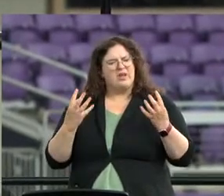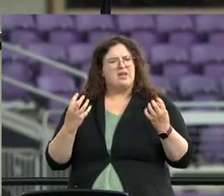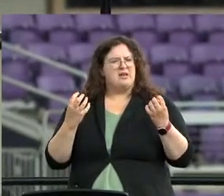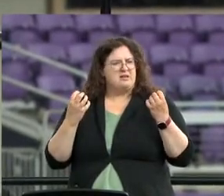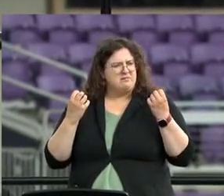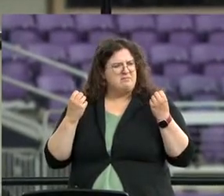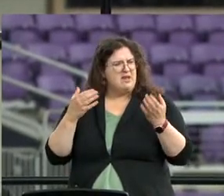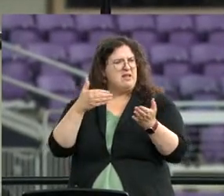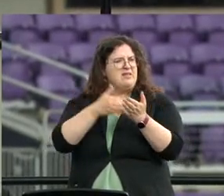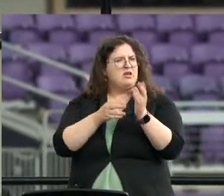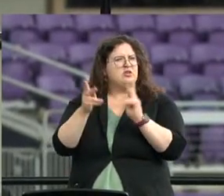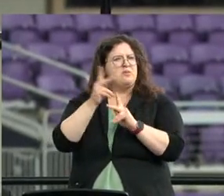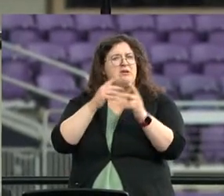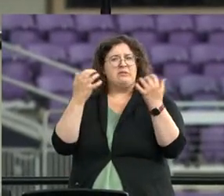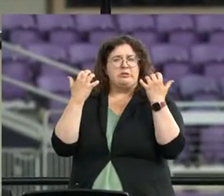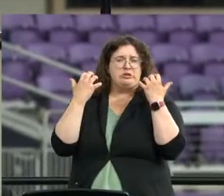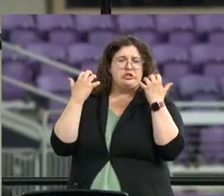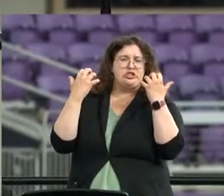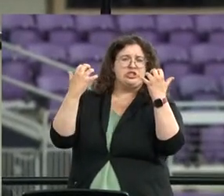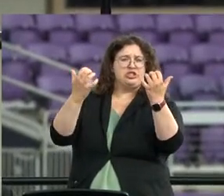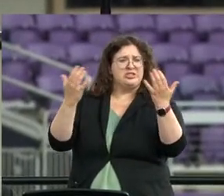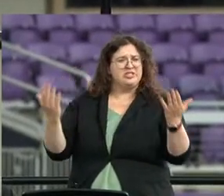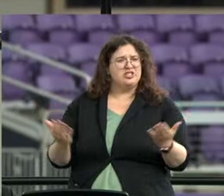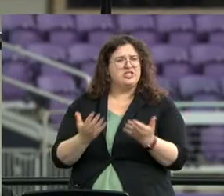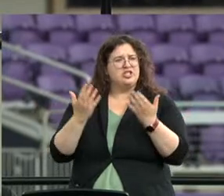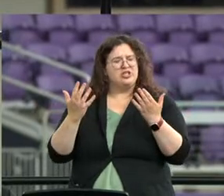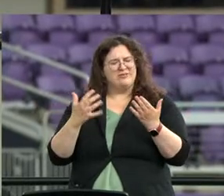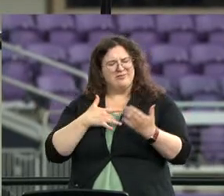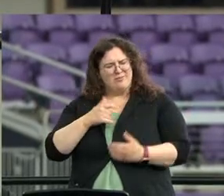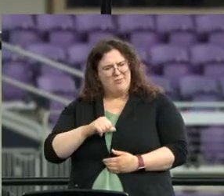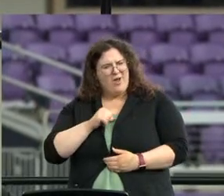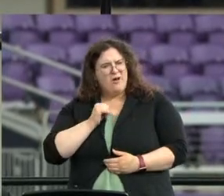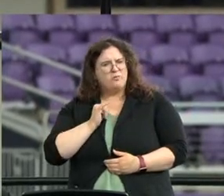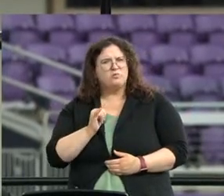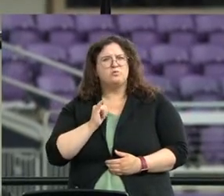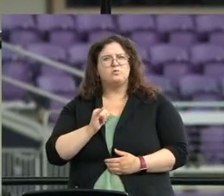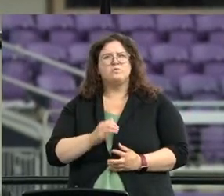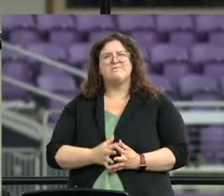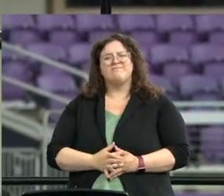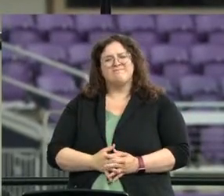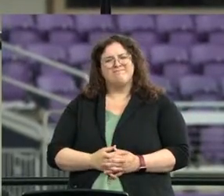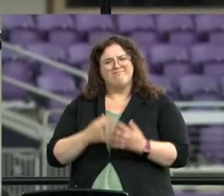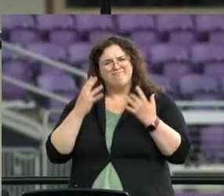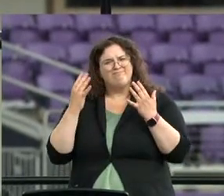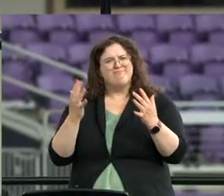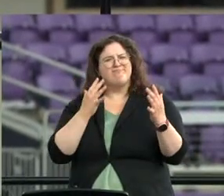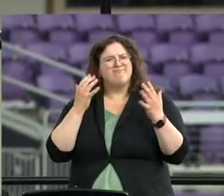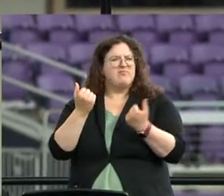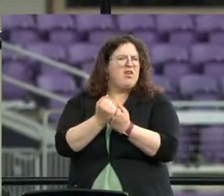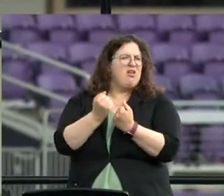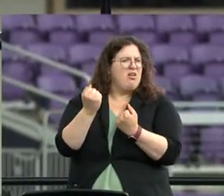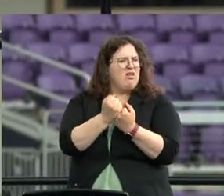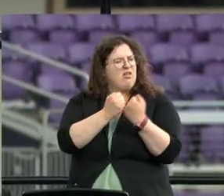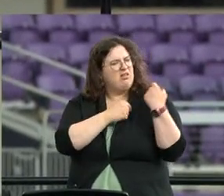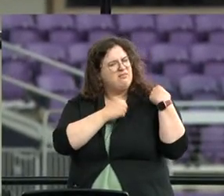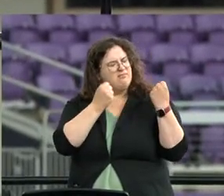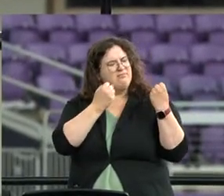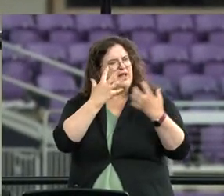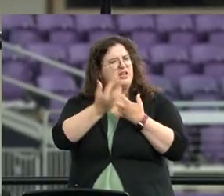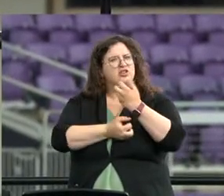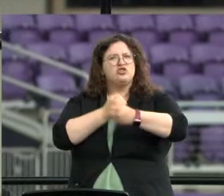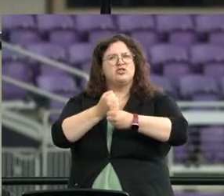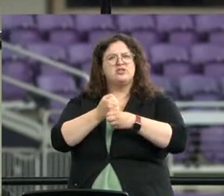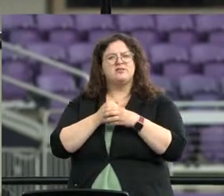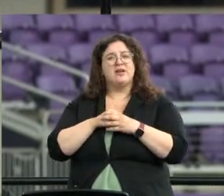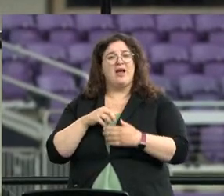and thousands of people in this stadium who share the same feeling and have been cheering you on for years. I'm in awe of each of